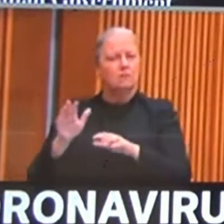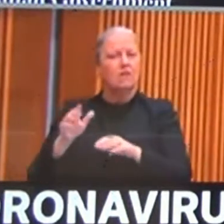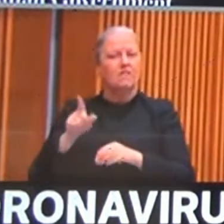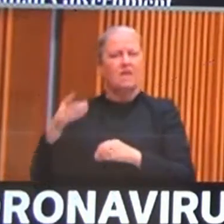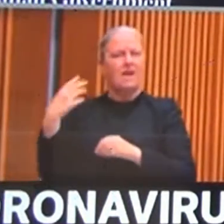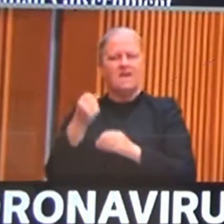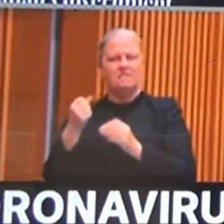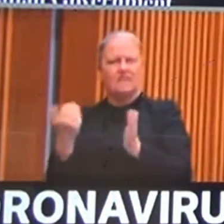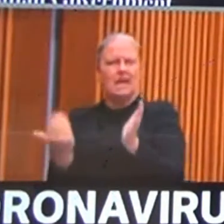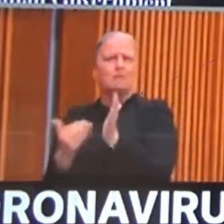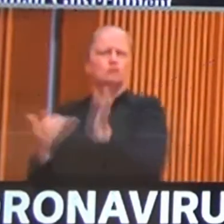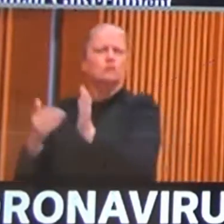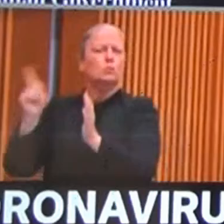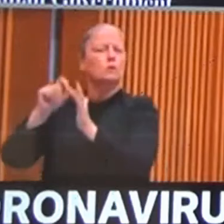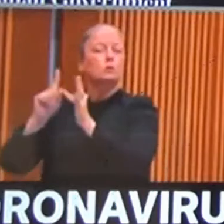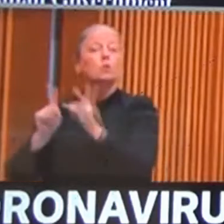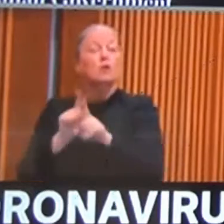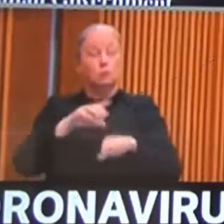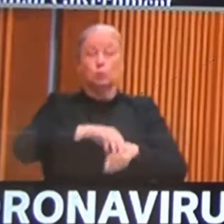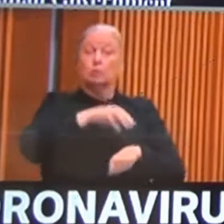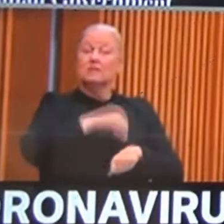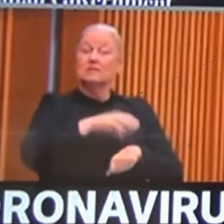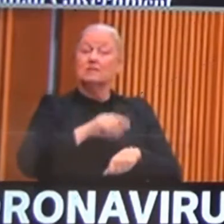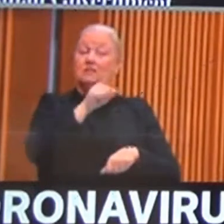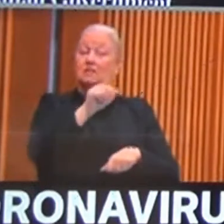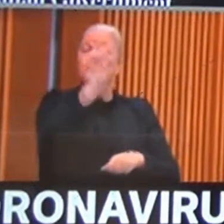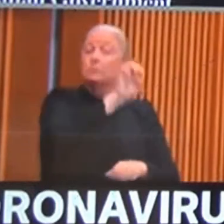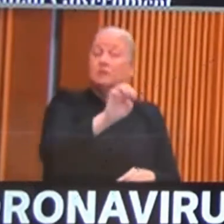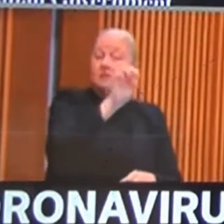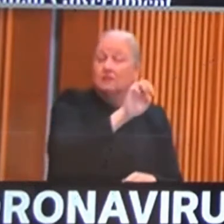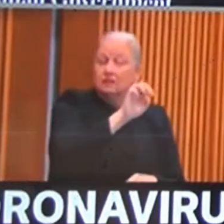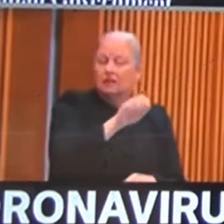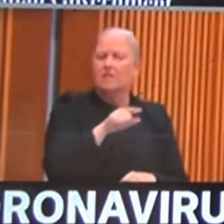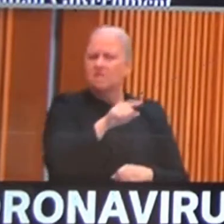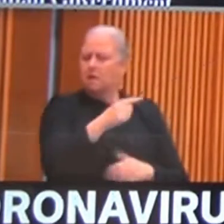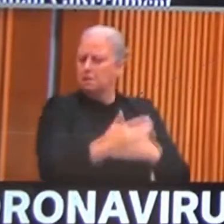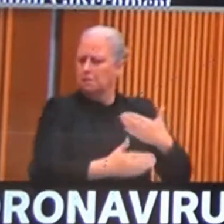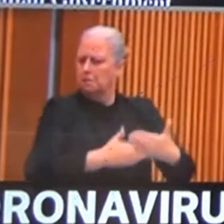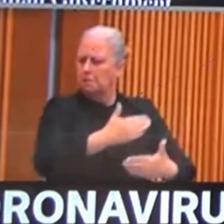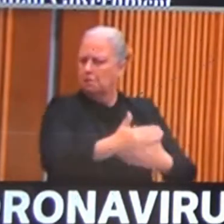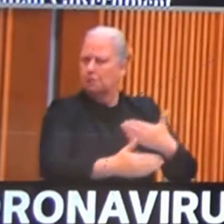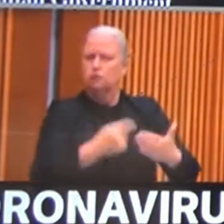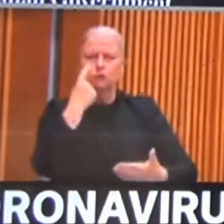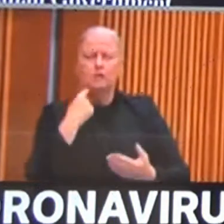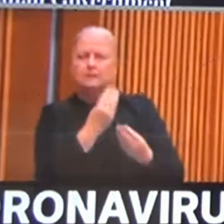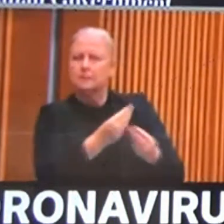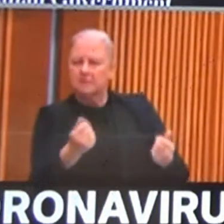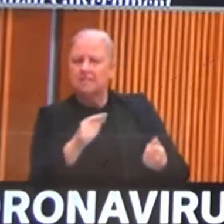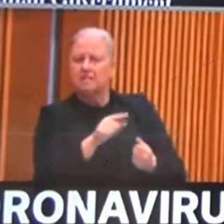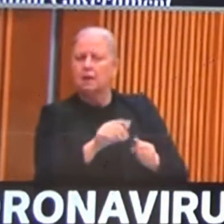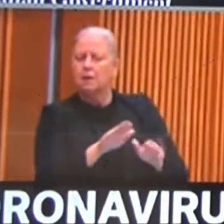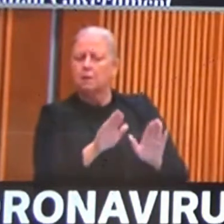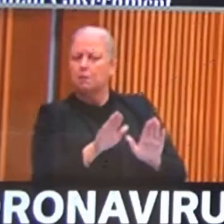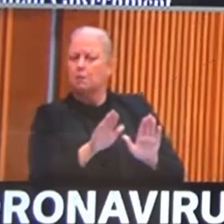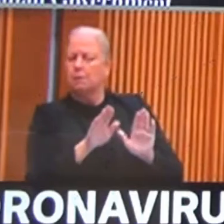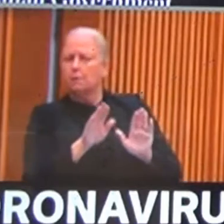measures. We've seen in Sweden, after they took certain steps at a loosening, that they've had